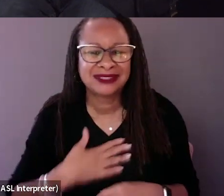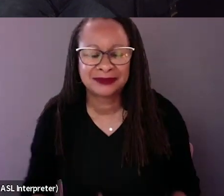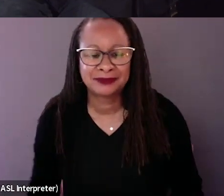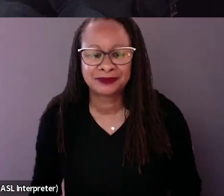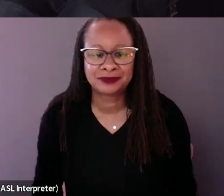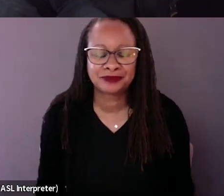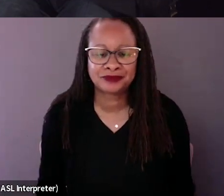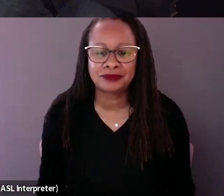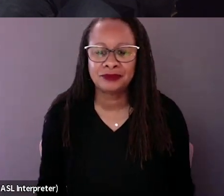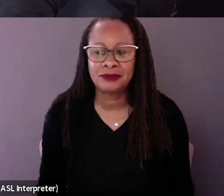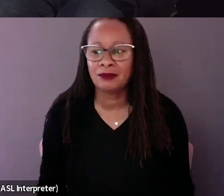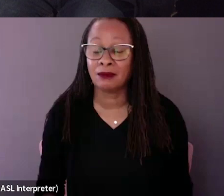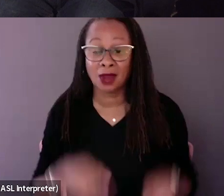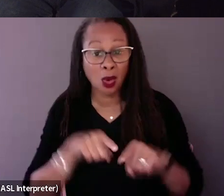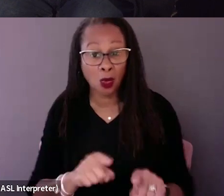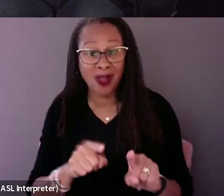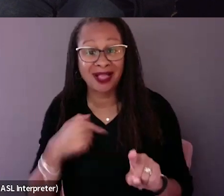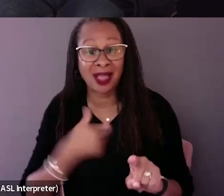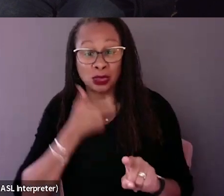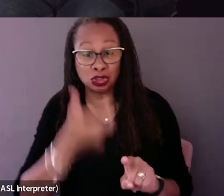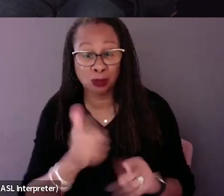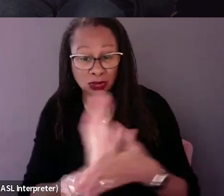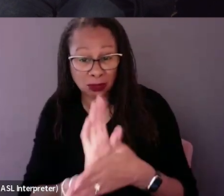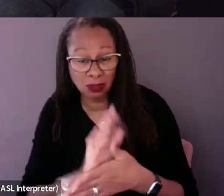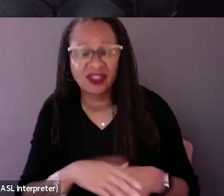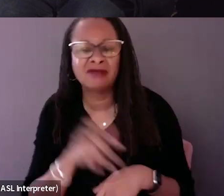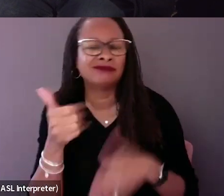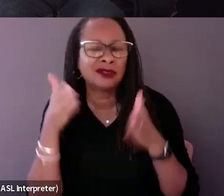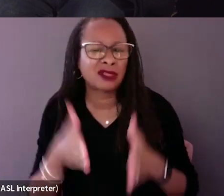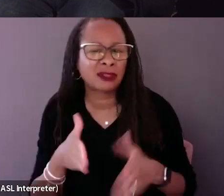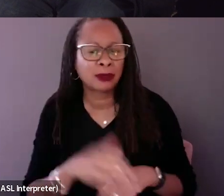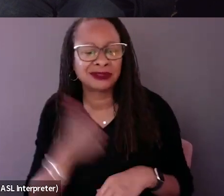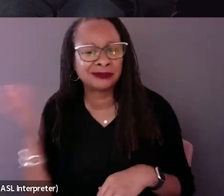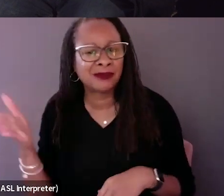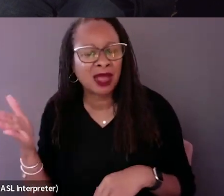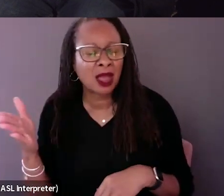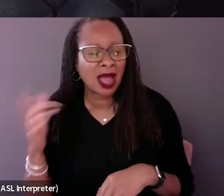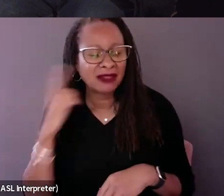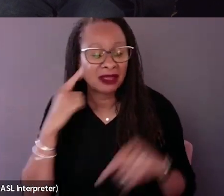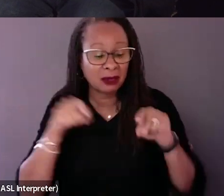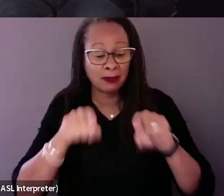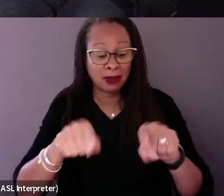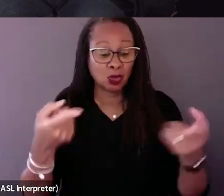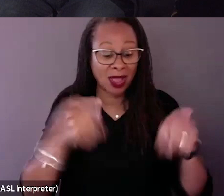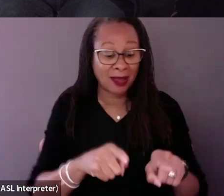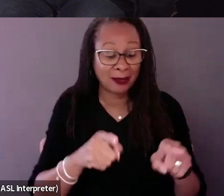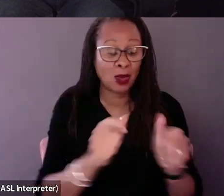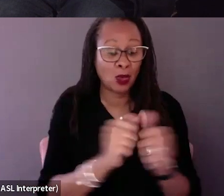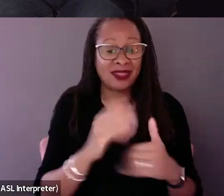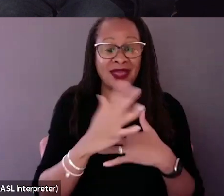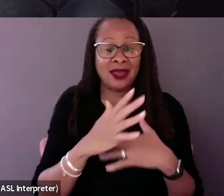Thank you. While I was watching the movie, I couldn't help thinking the parallels between what's going on with